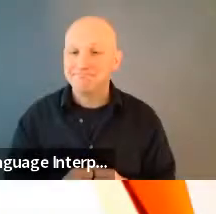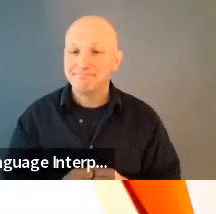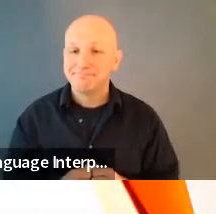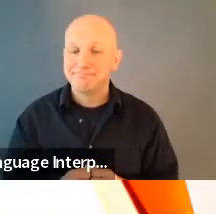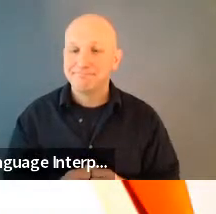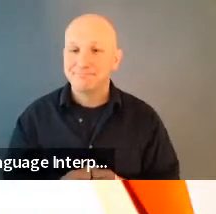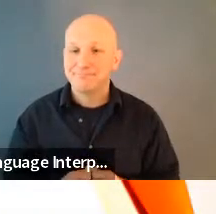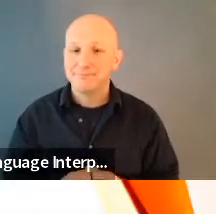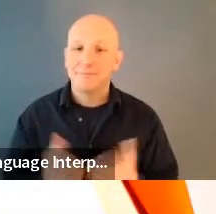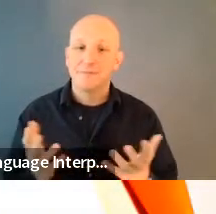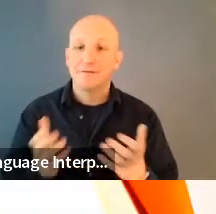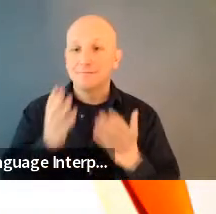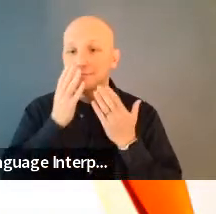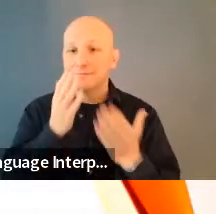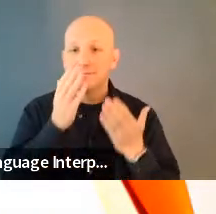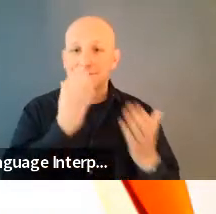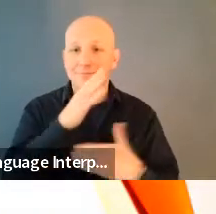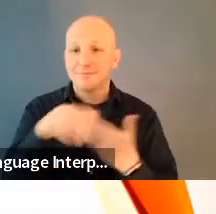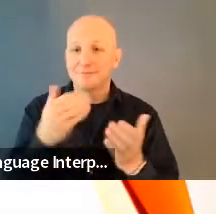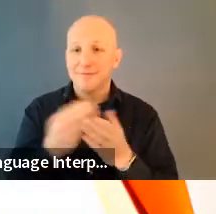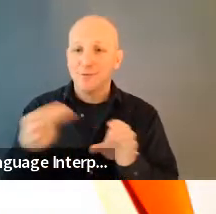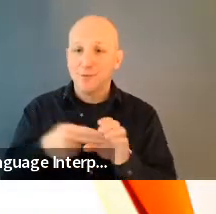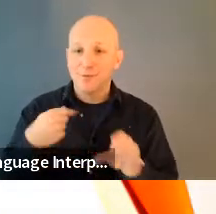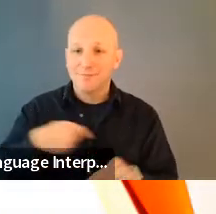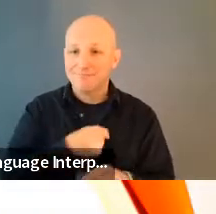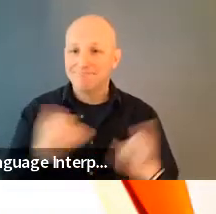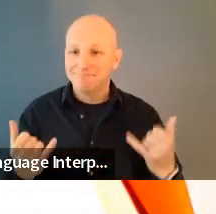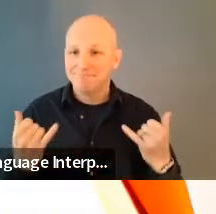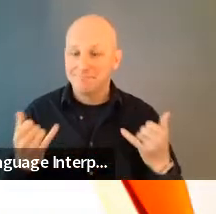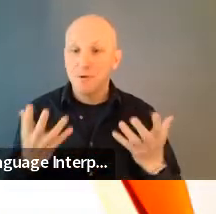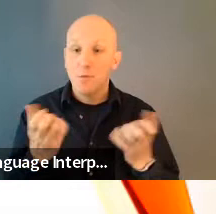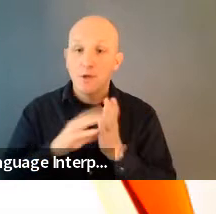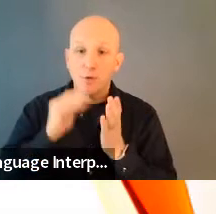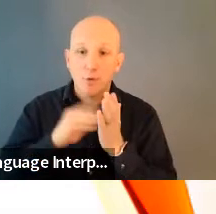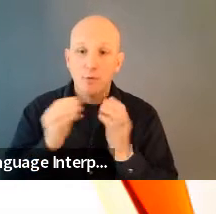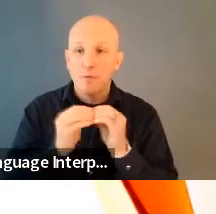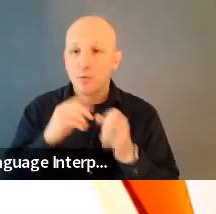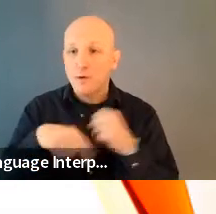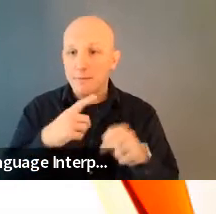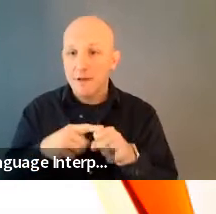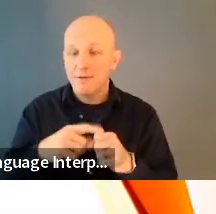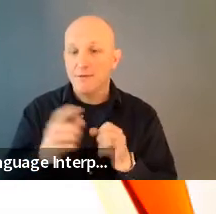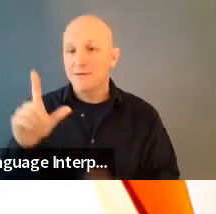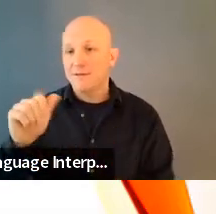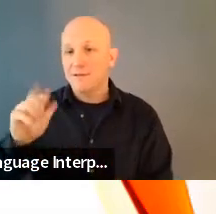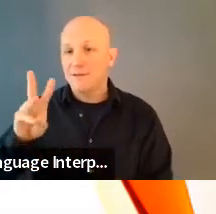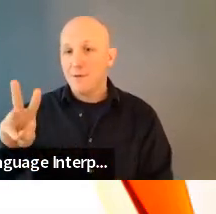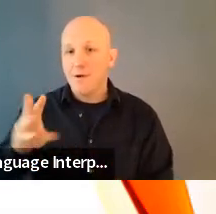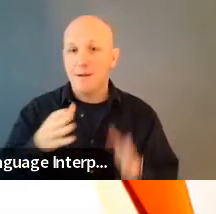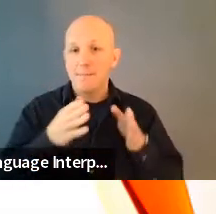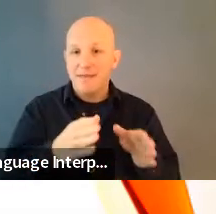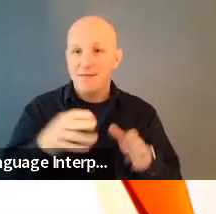I wanted to thank you all for joining us today, for wanting to learn a little bit more about the Law Pathways program at Fresno City